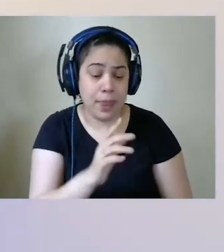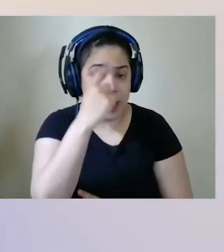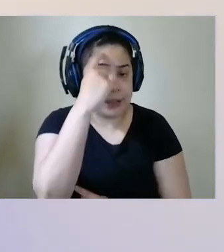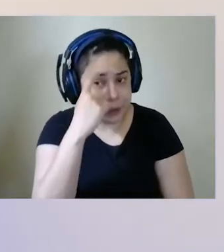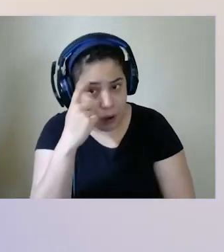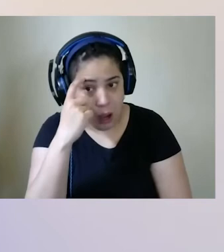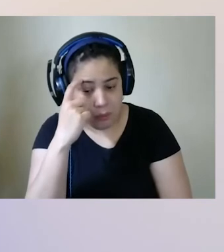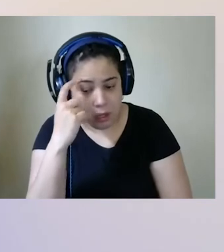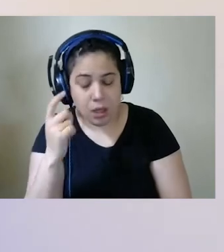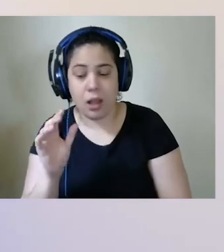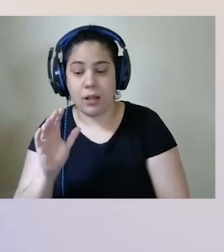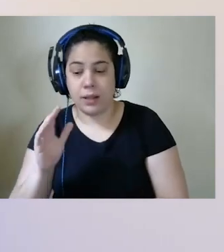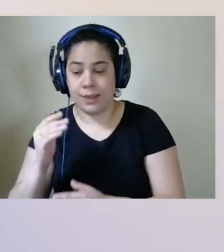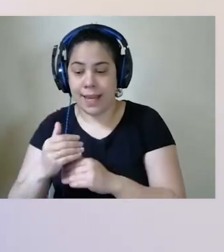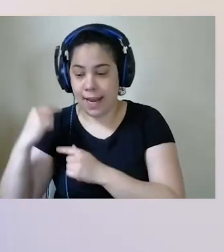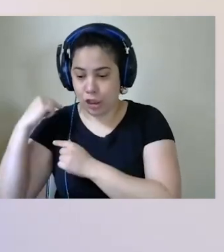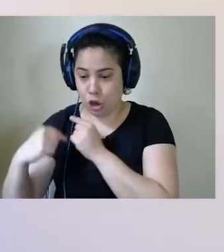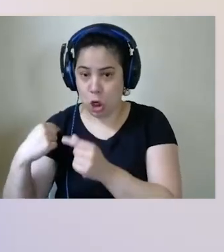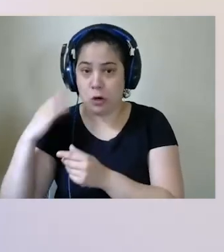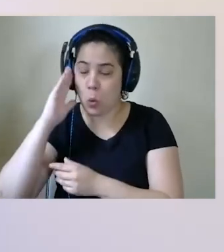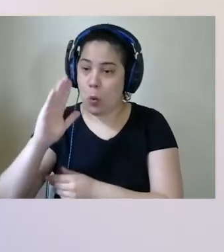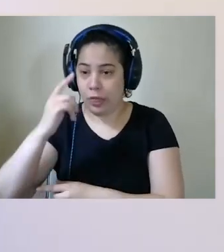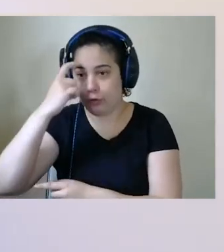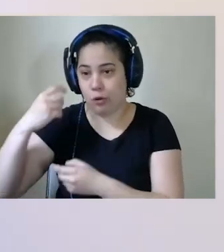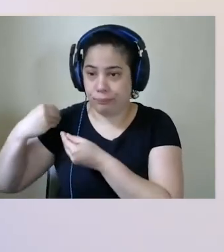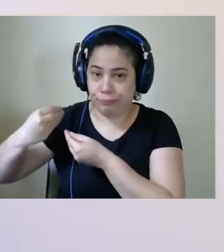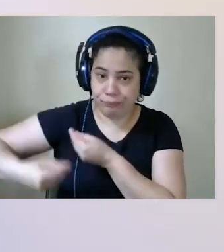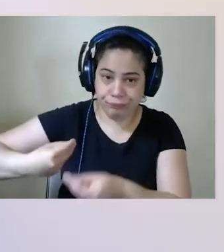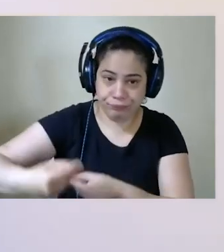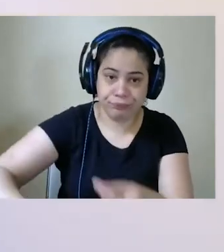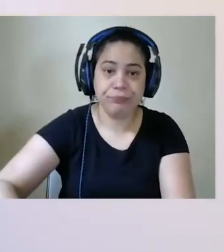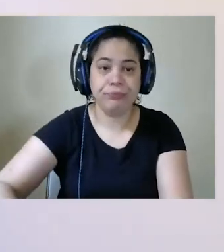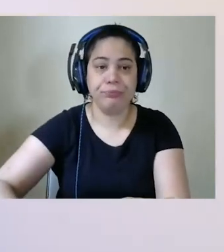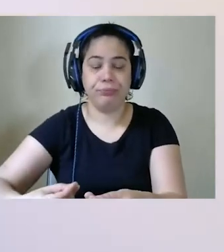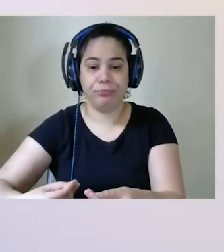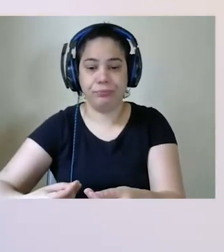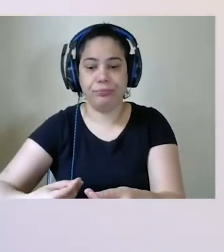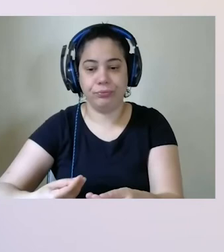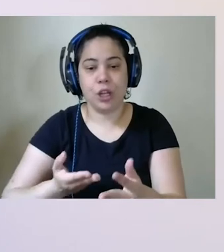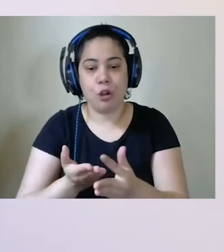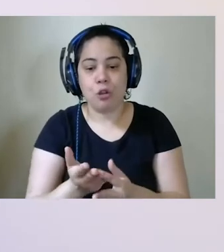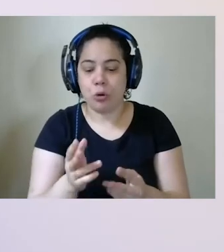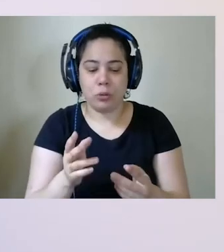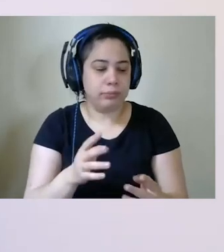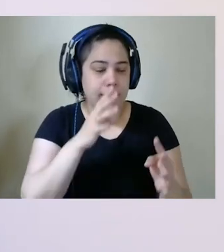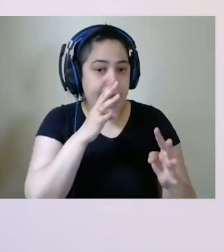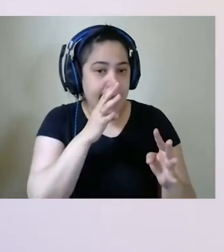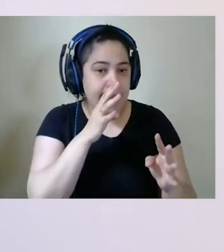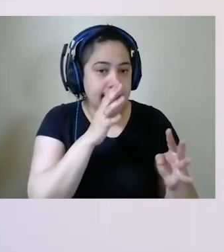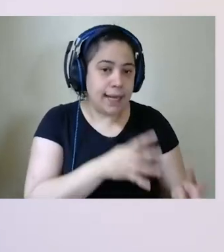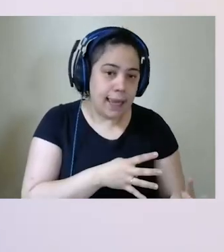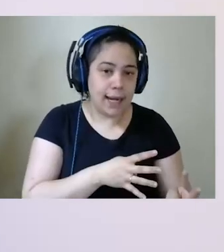most often through neglect and all too often through assault as well.